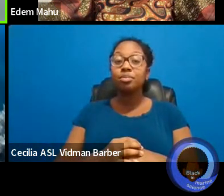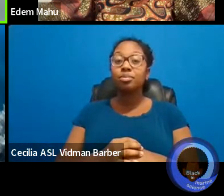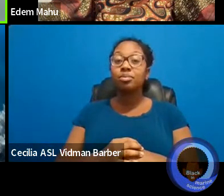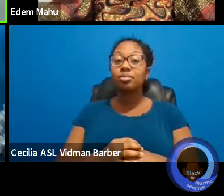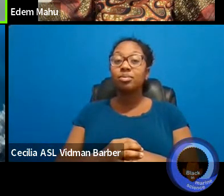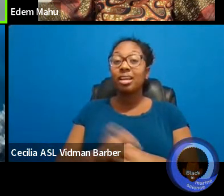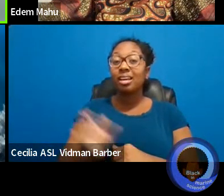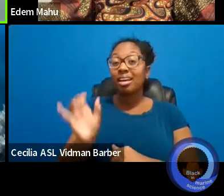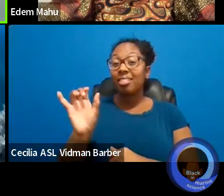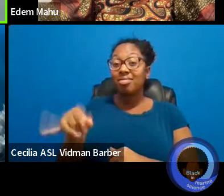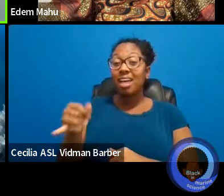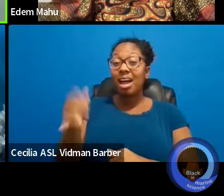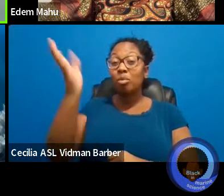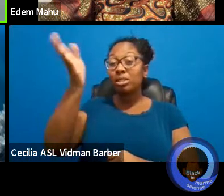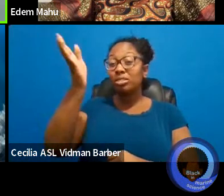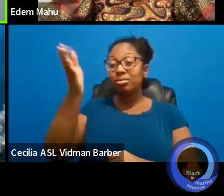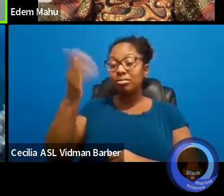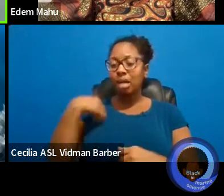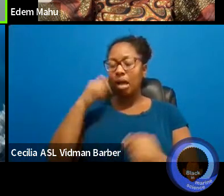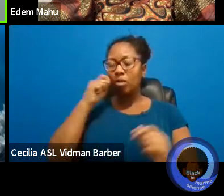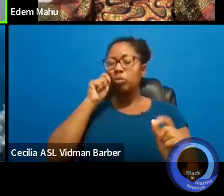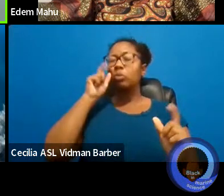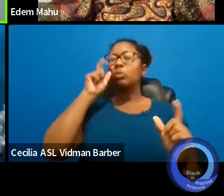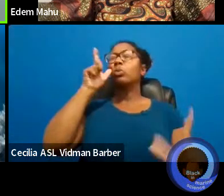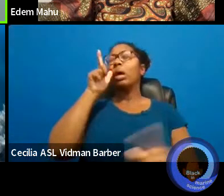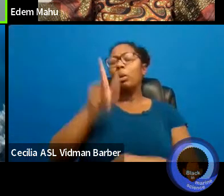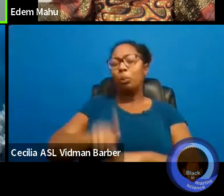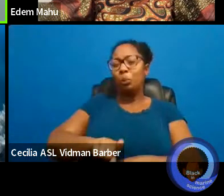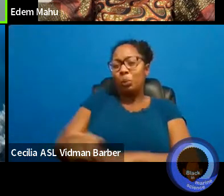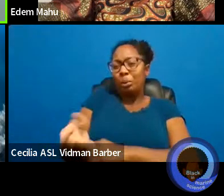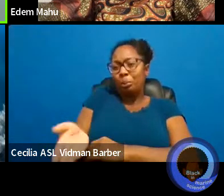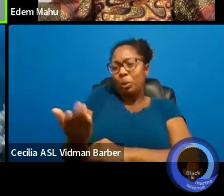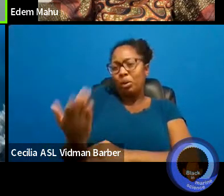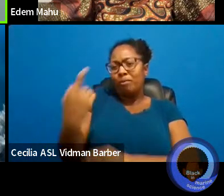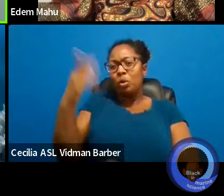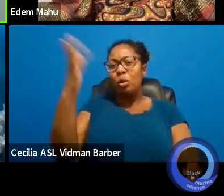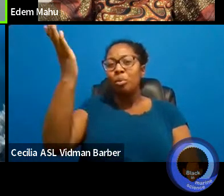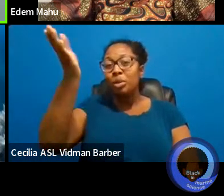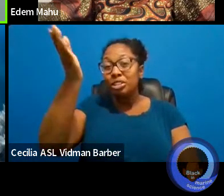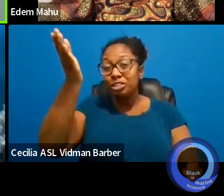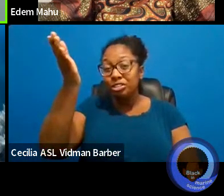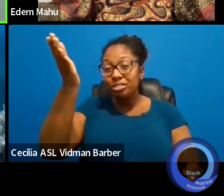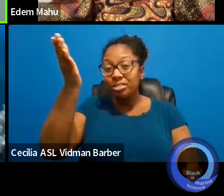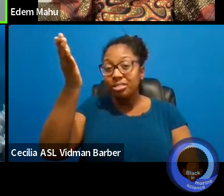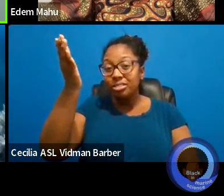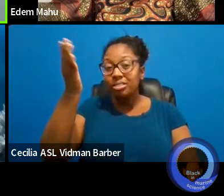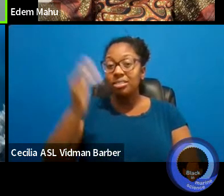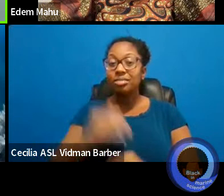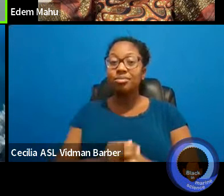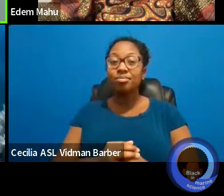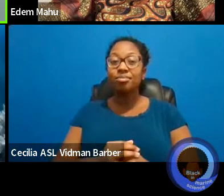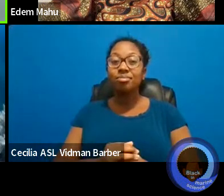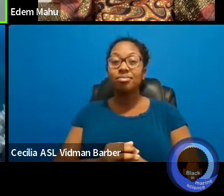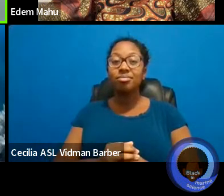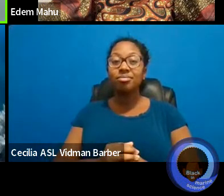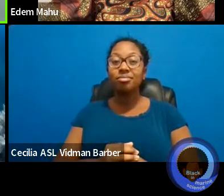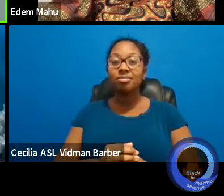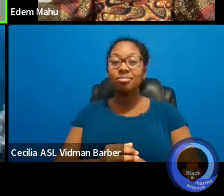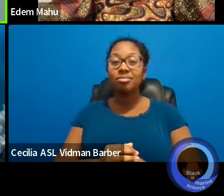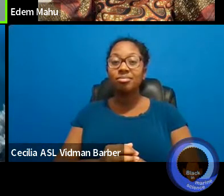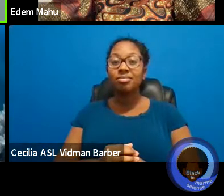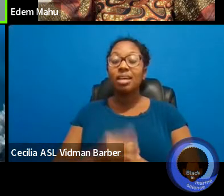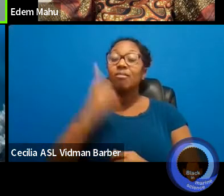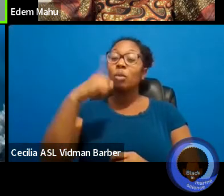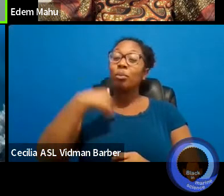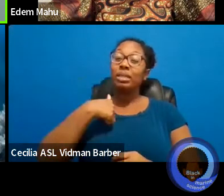to wake up at 1 a.m. to do the presentation. And to me, I think if you are not